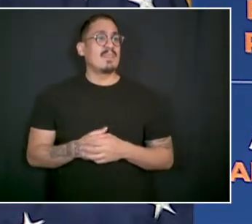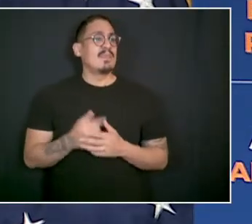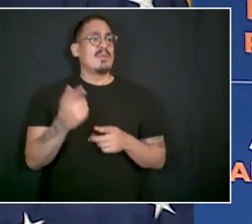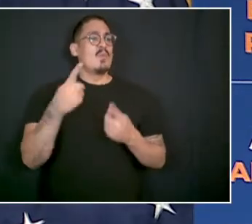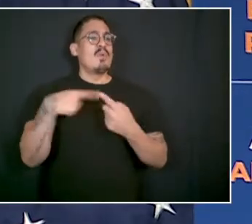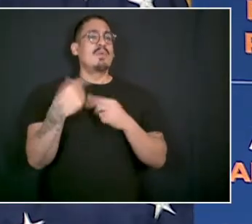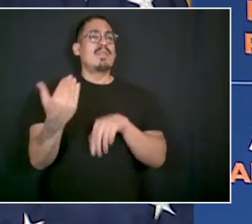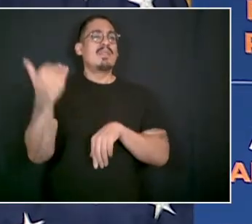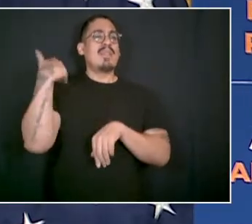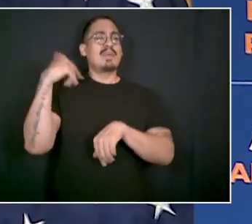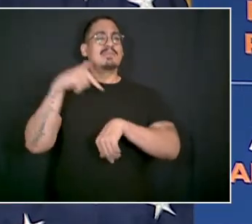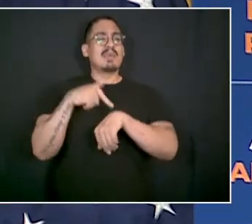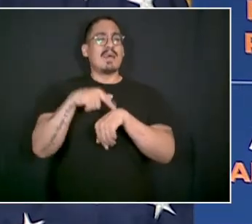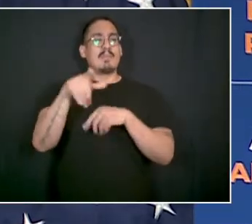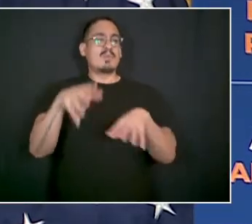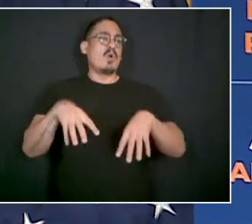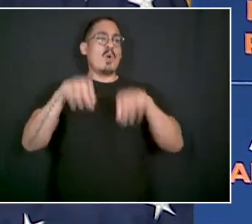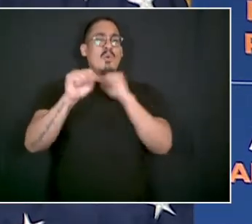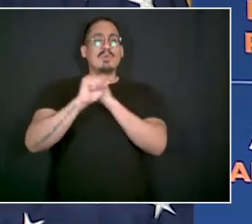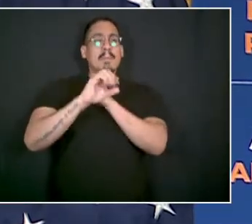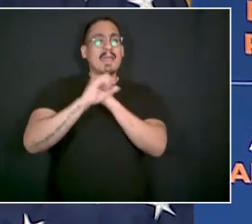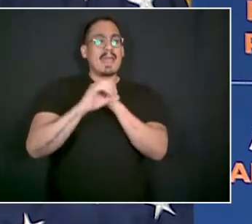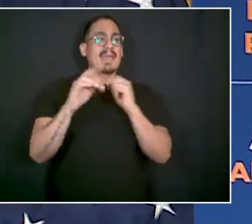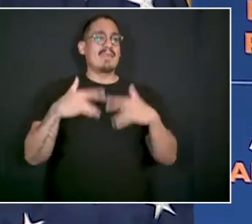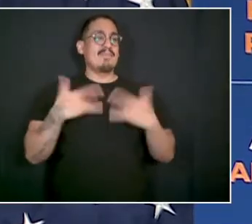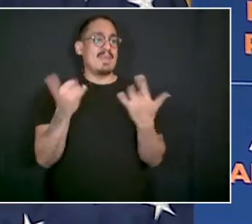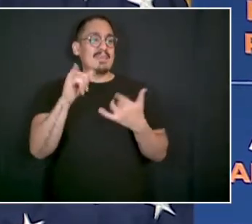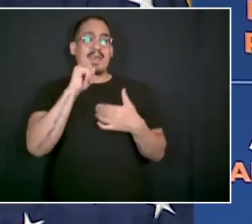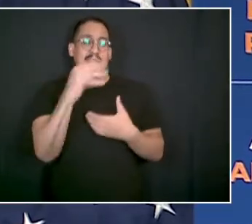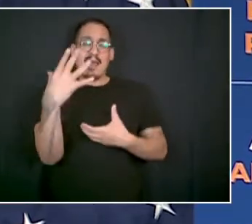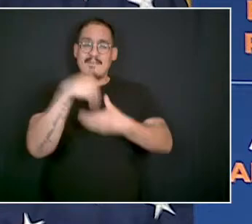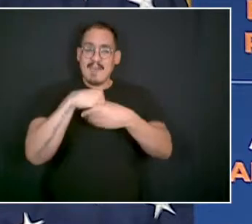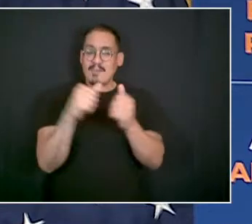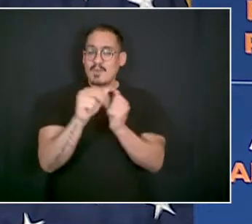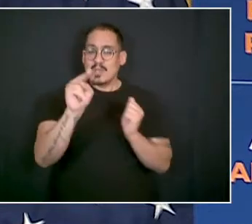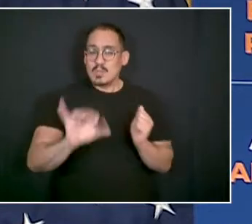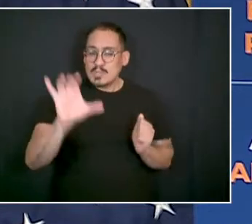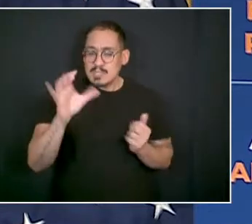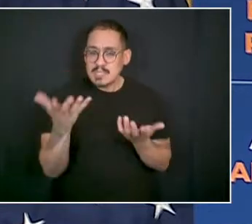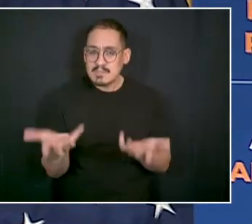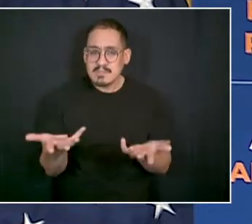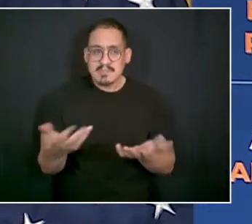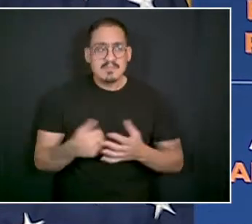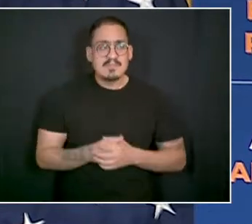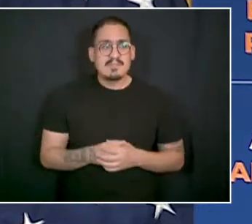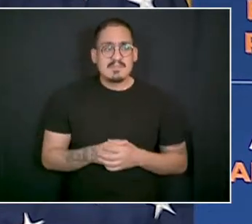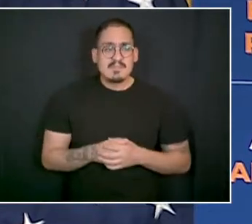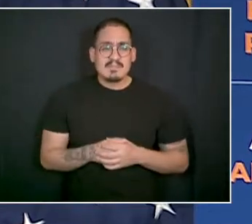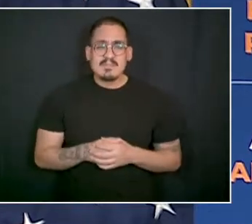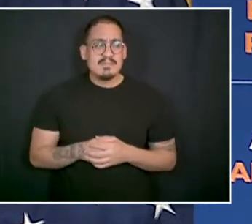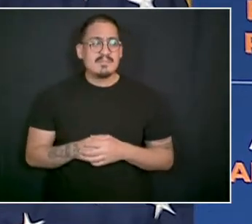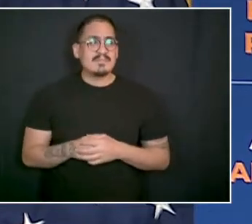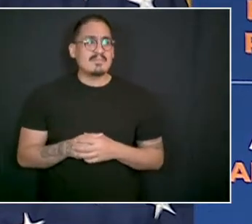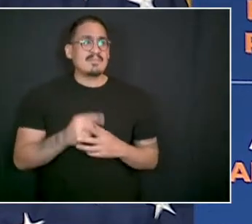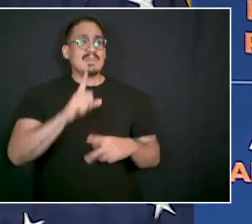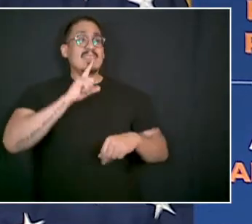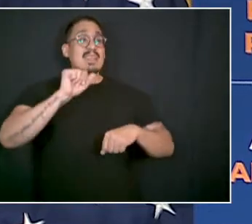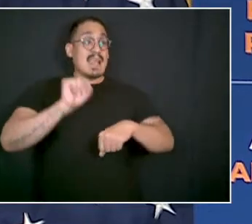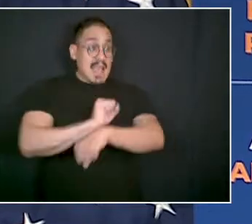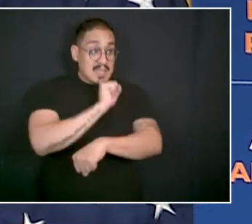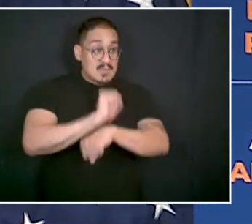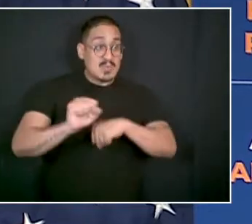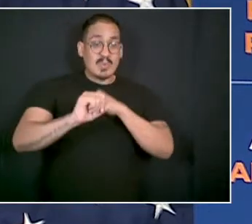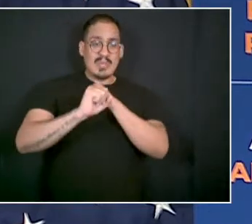involved with the city? I know you're using the bully pulpit. You're the mayor. You're obviously incumbent. But when is the last time you did an actual campaign event?